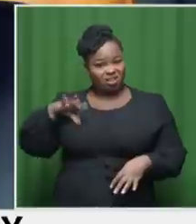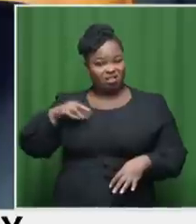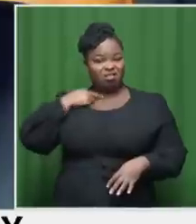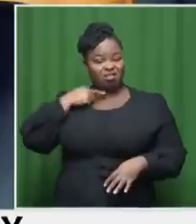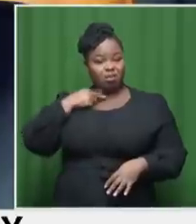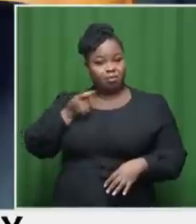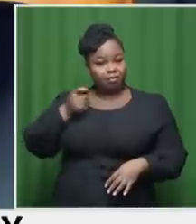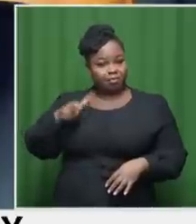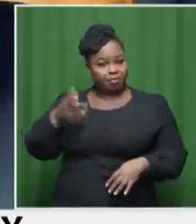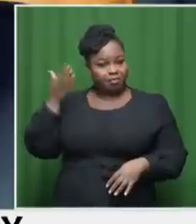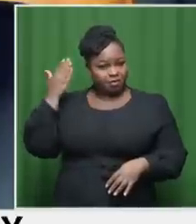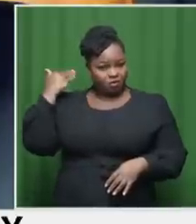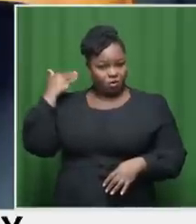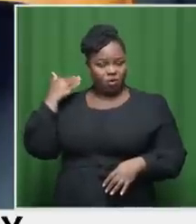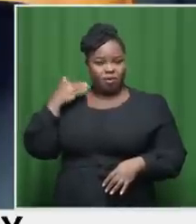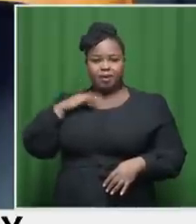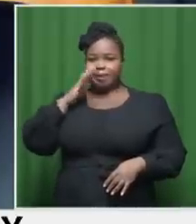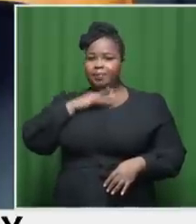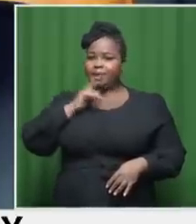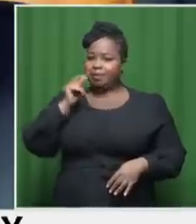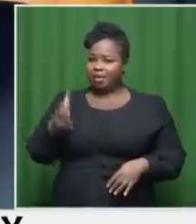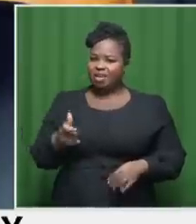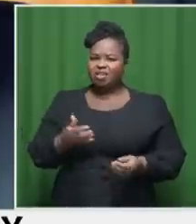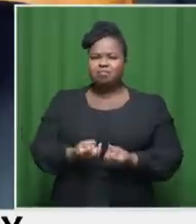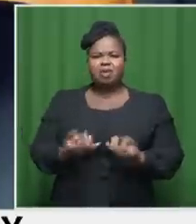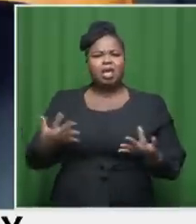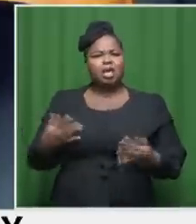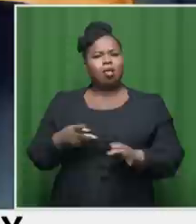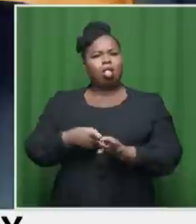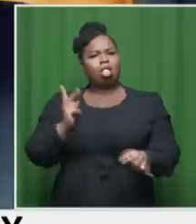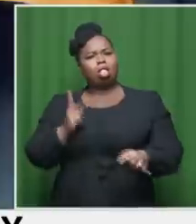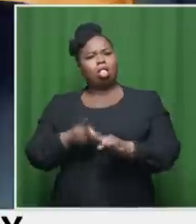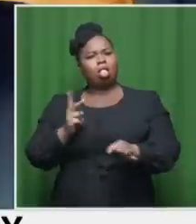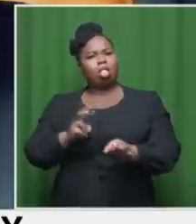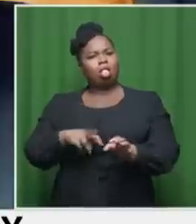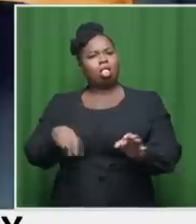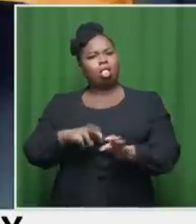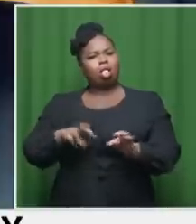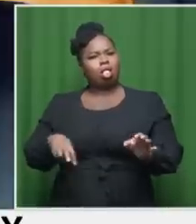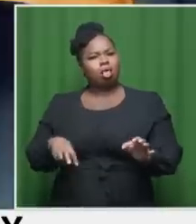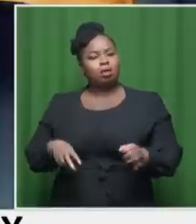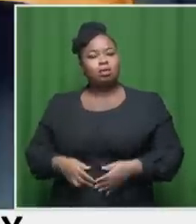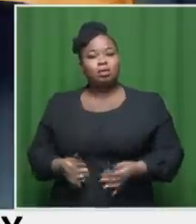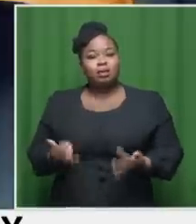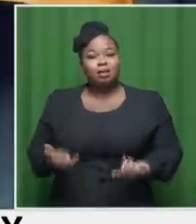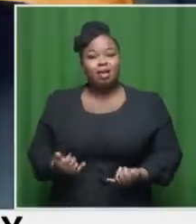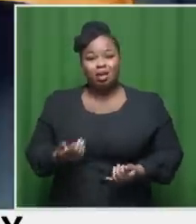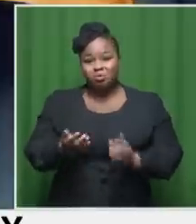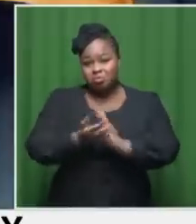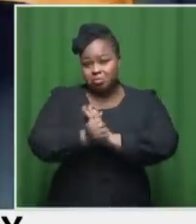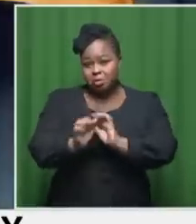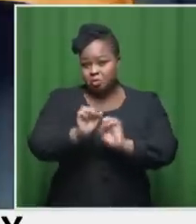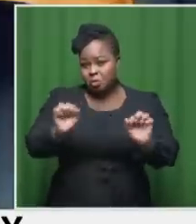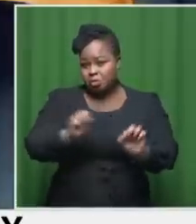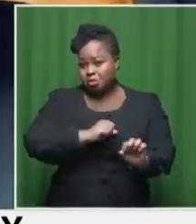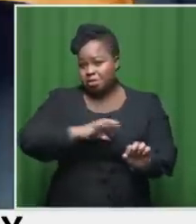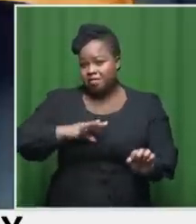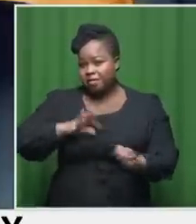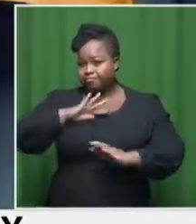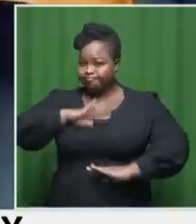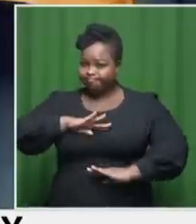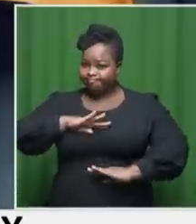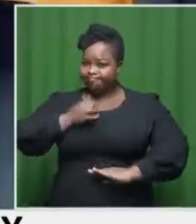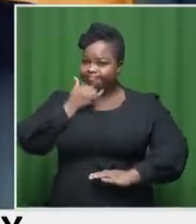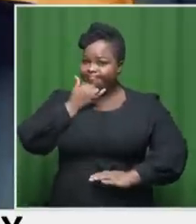it failed to pay salaries, among other things. So with regard to your skills base, are you satisfied with that,